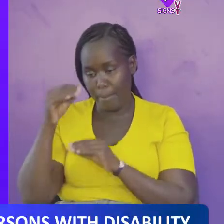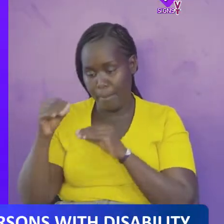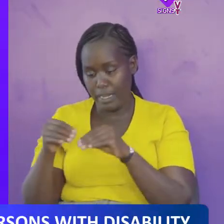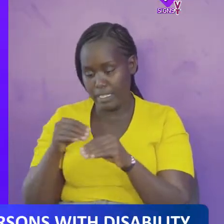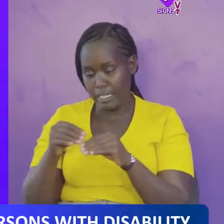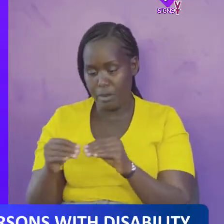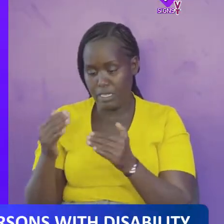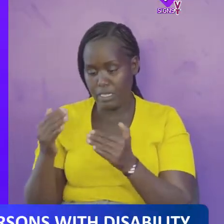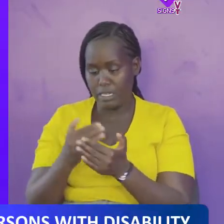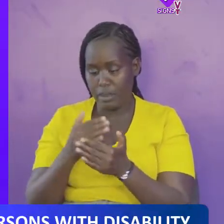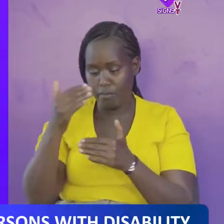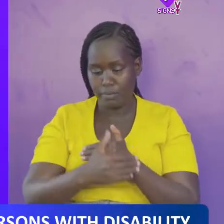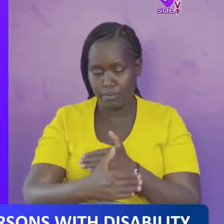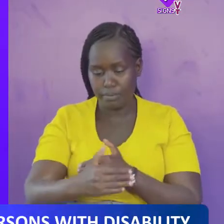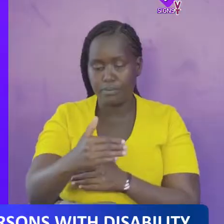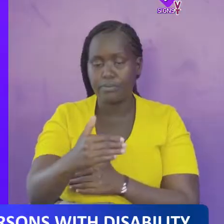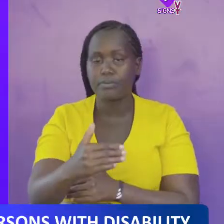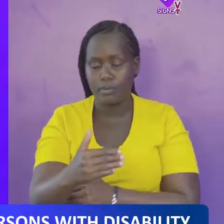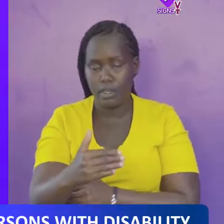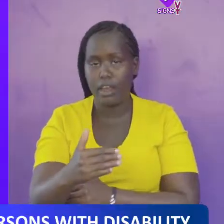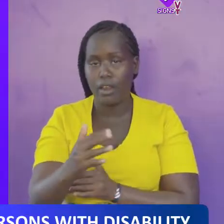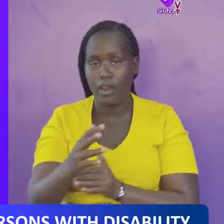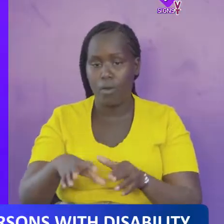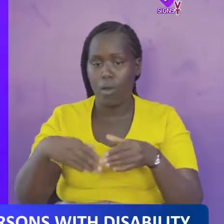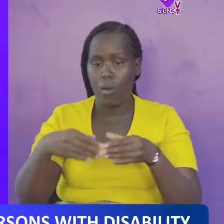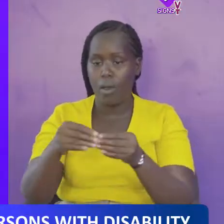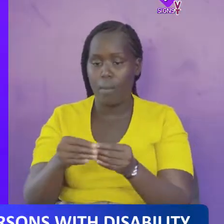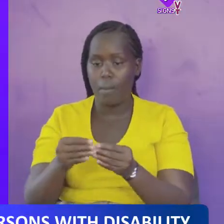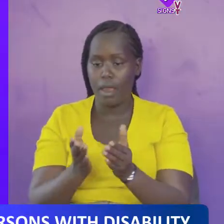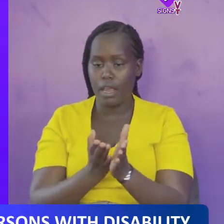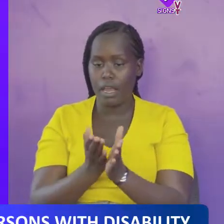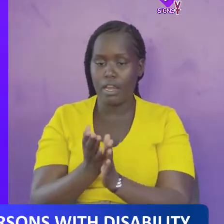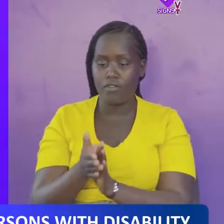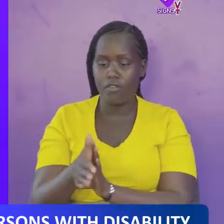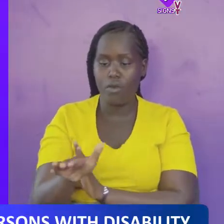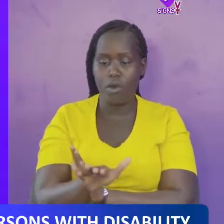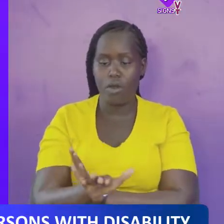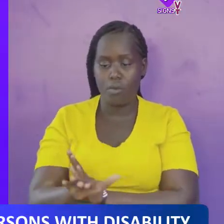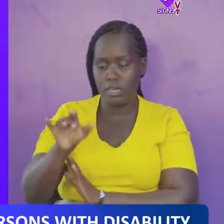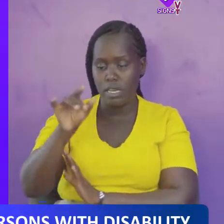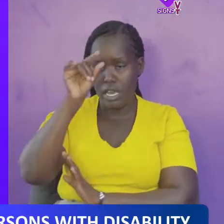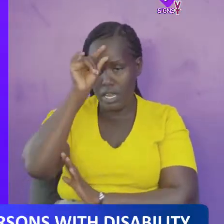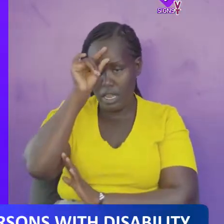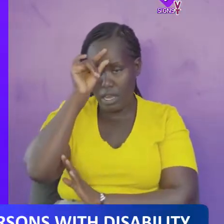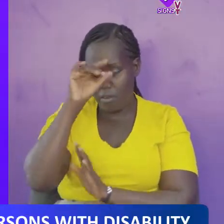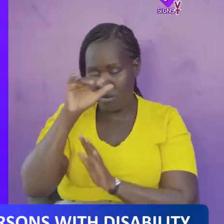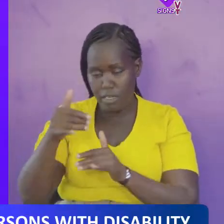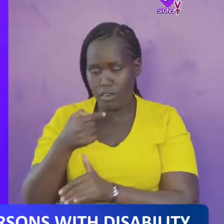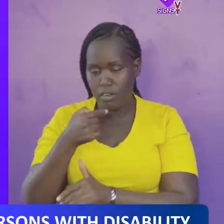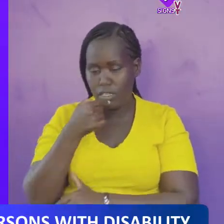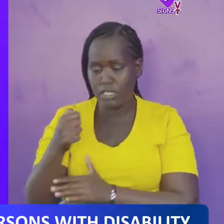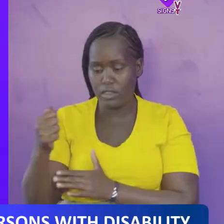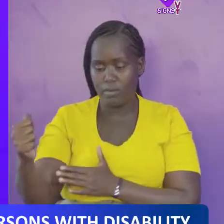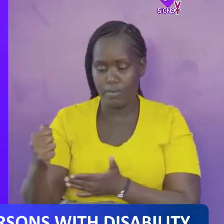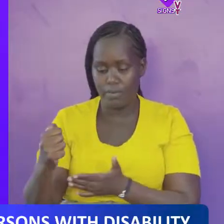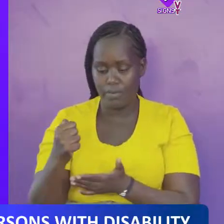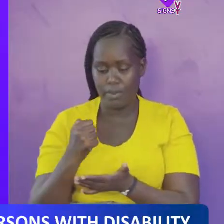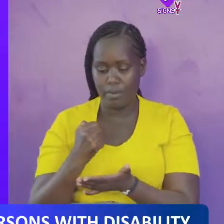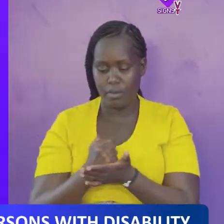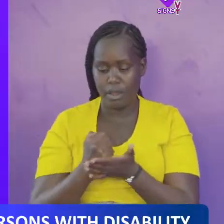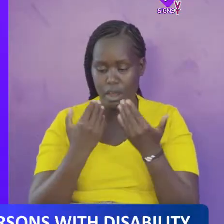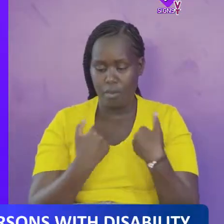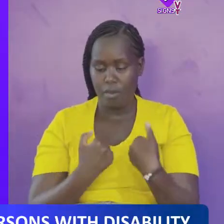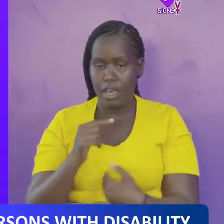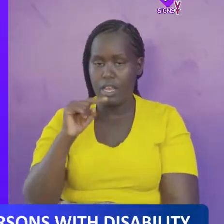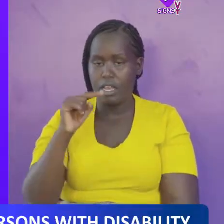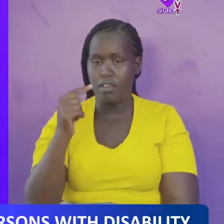them their place, the rightful place. The government, as I said, government appointed me as the first